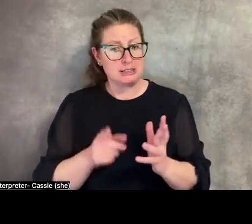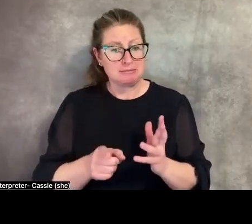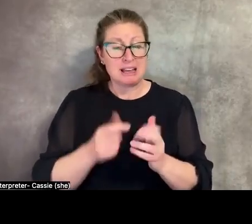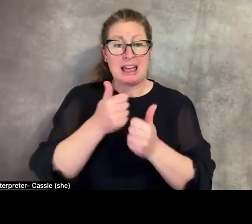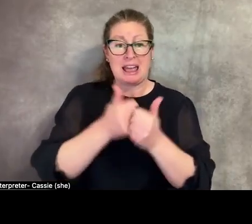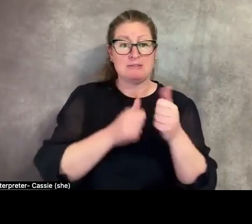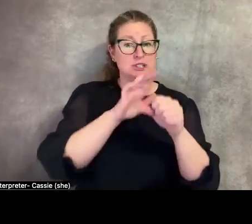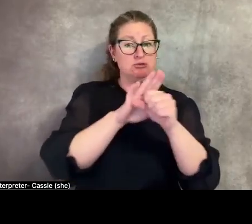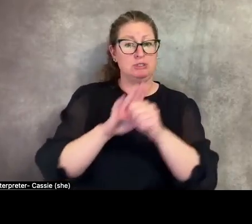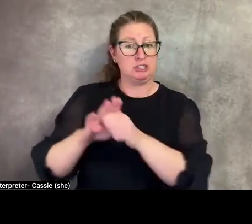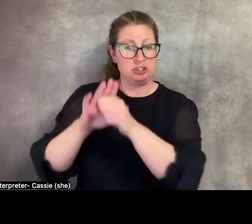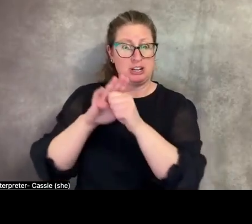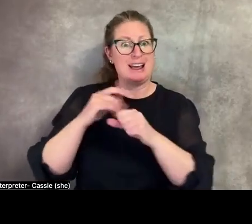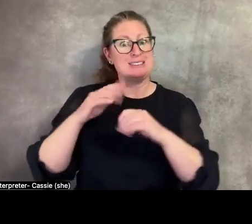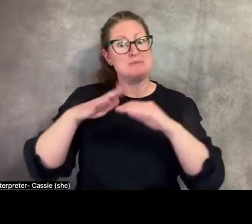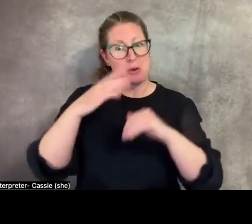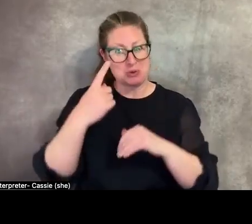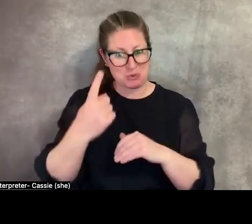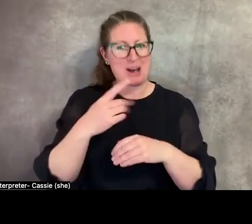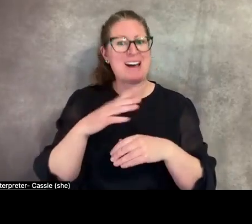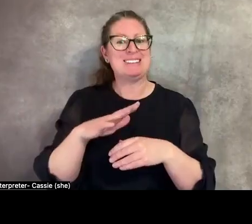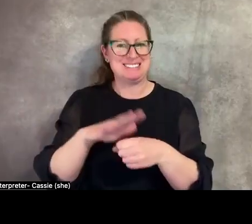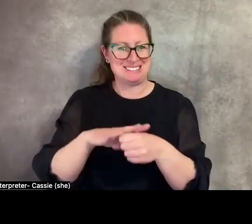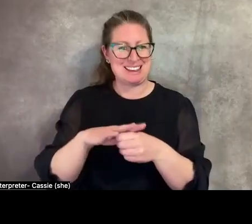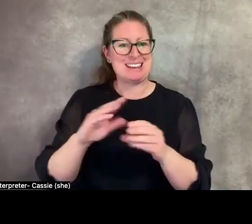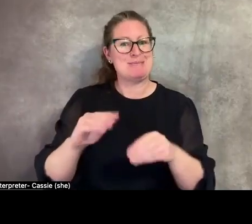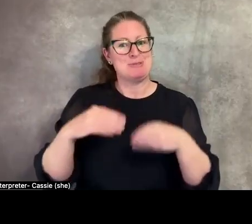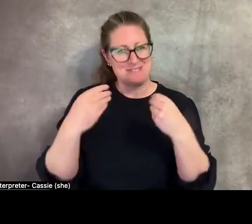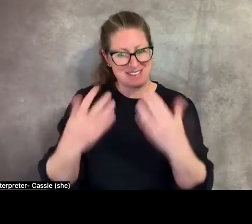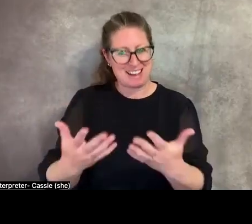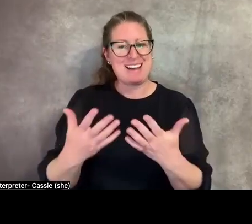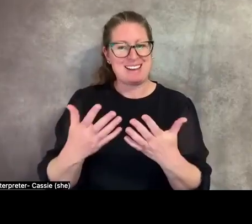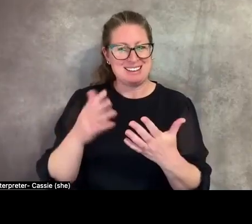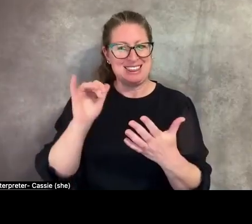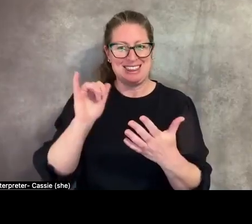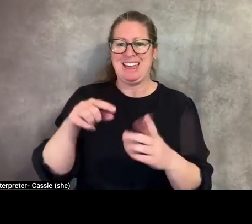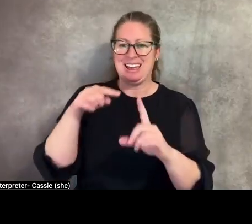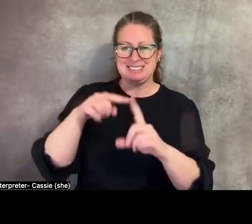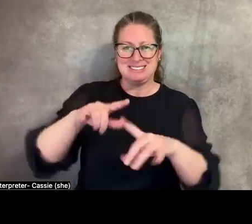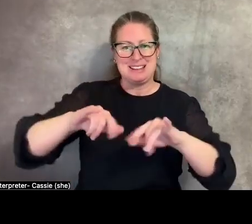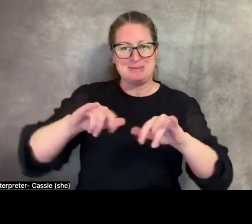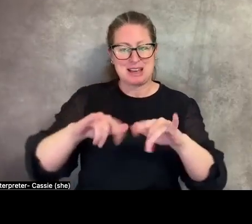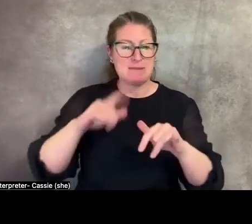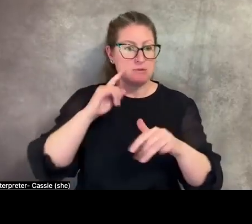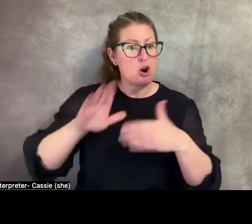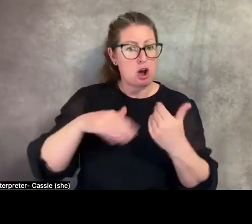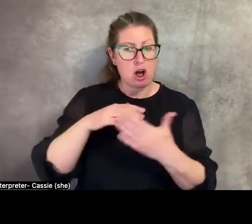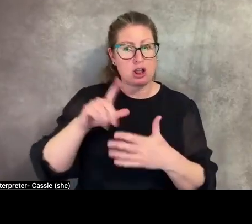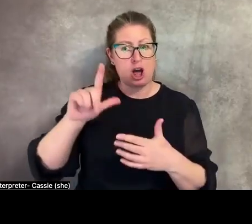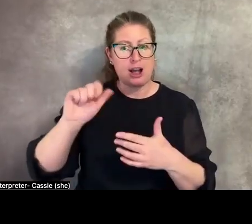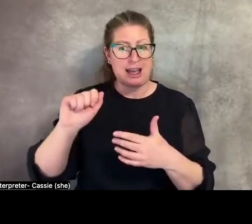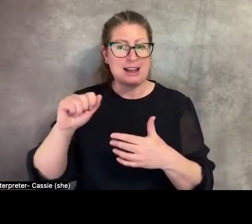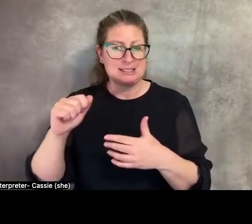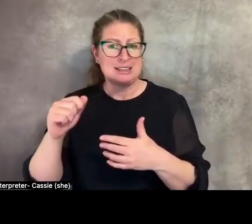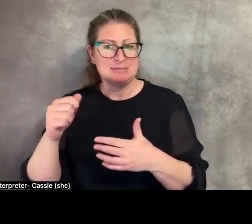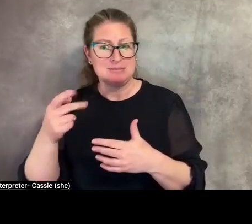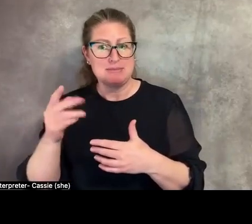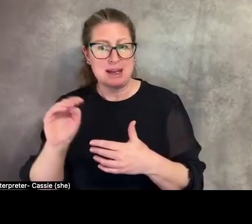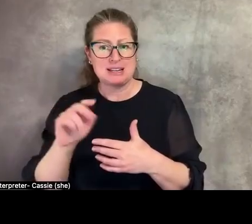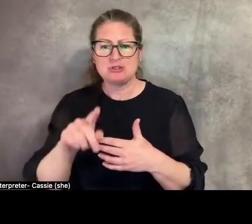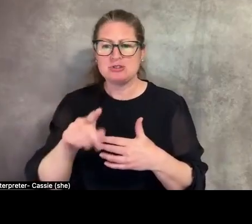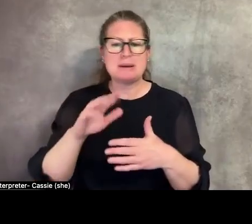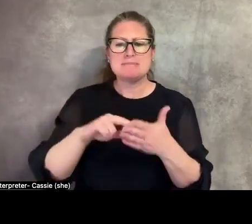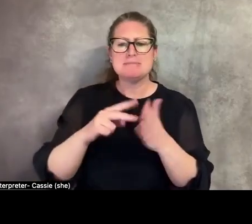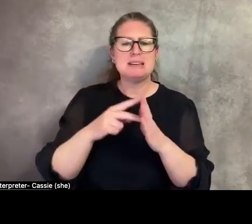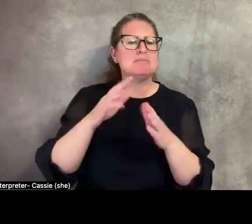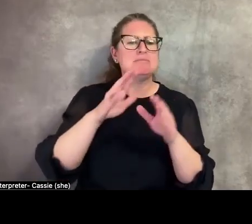has more than one site that provides on-site administration for all the long-acting medications. So this means that within each